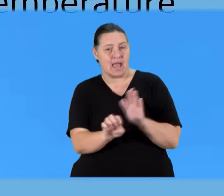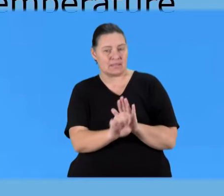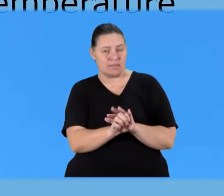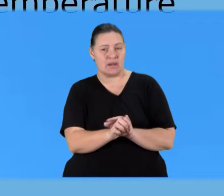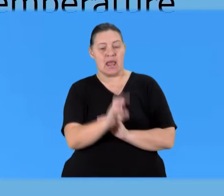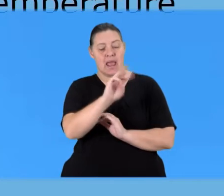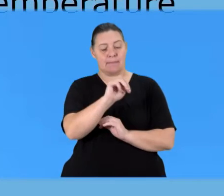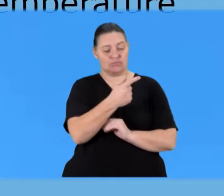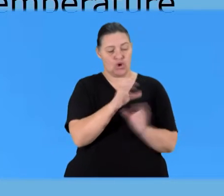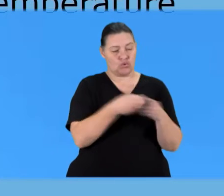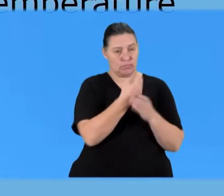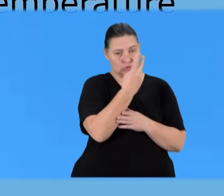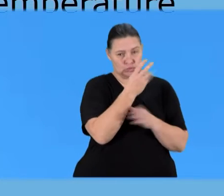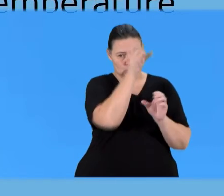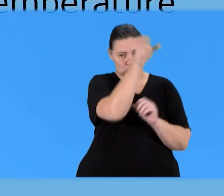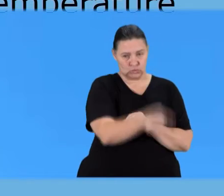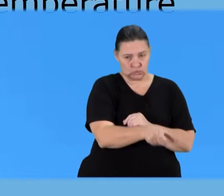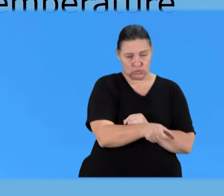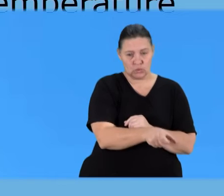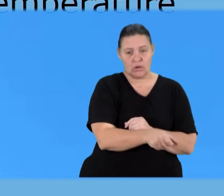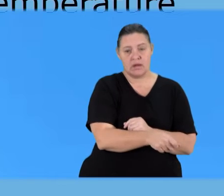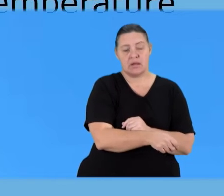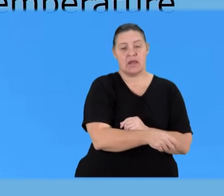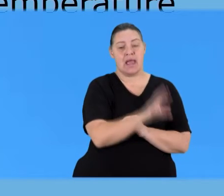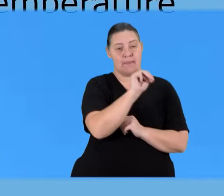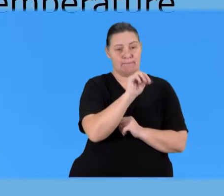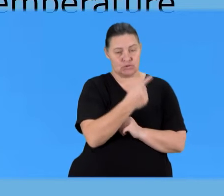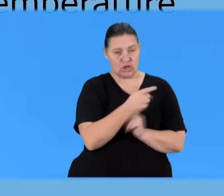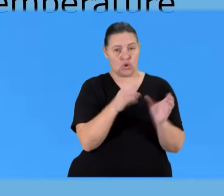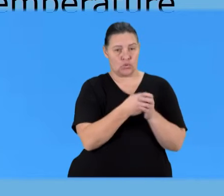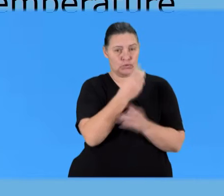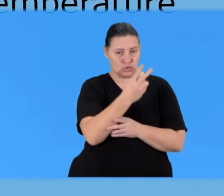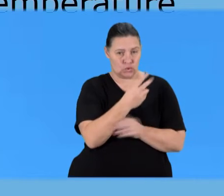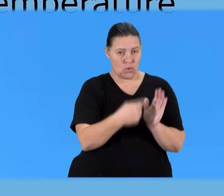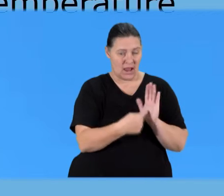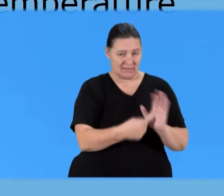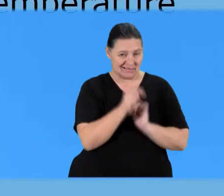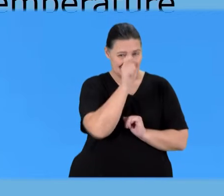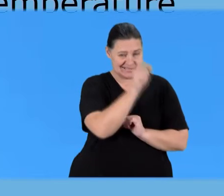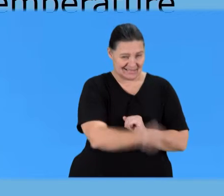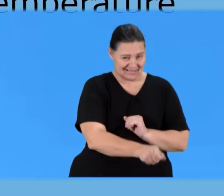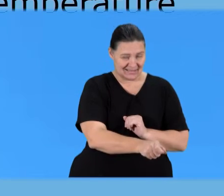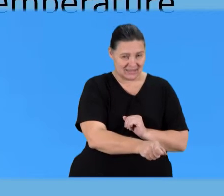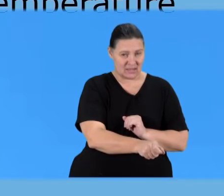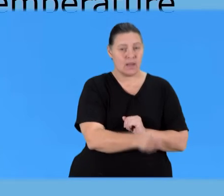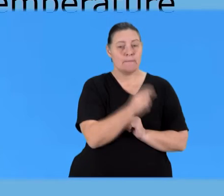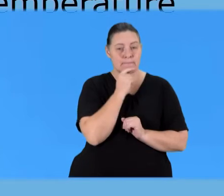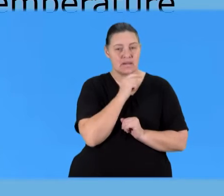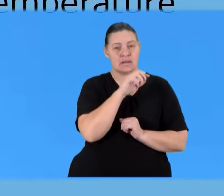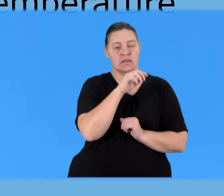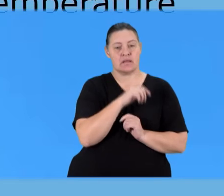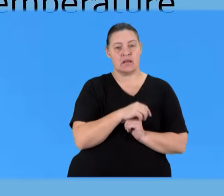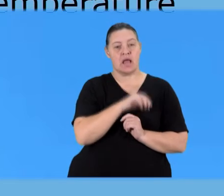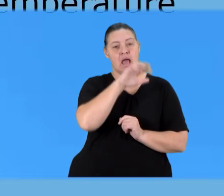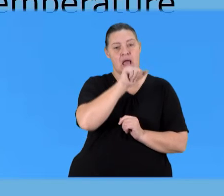here, that magnesium as a group 2 element. So magnesium, it is a group 2 element, and remember the elements in group 2, they are